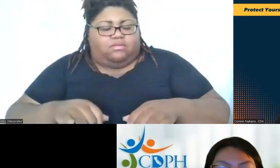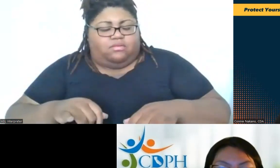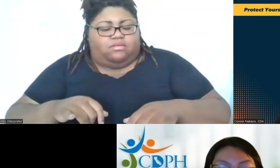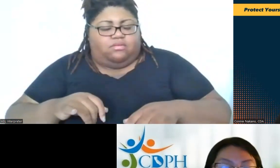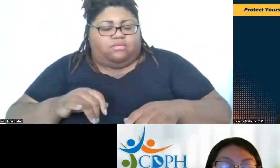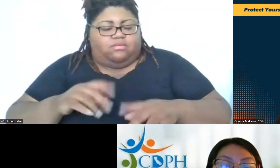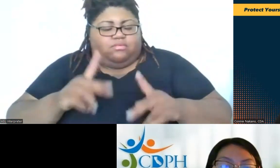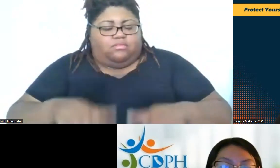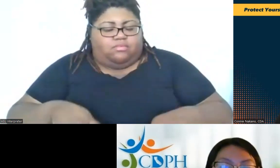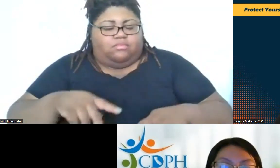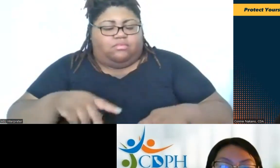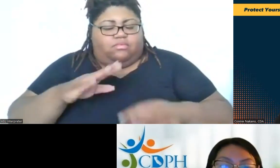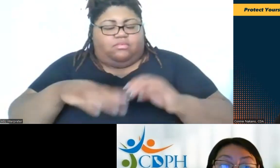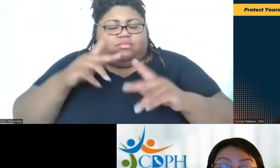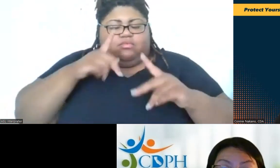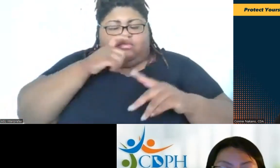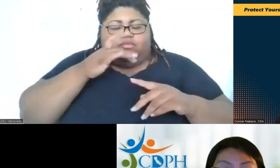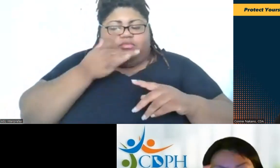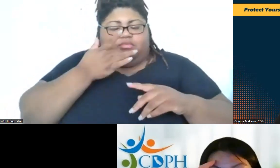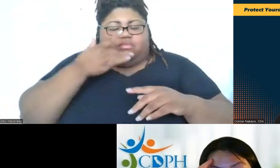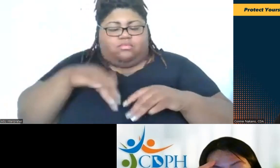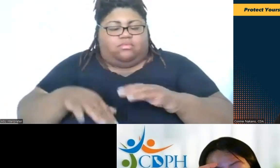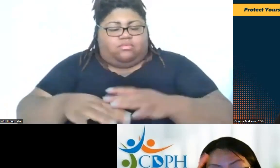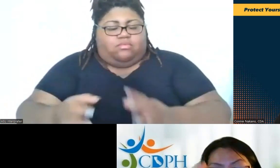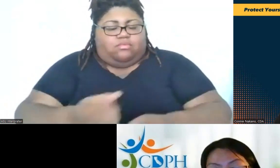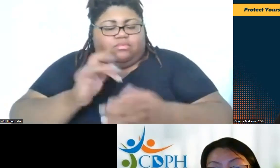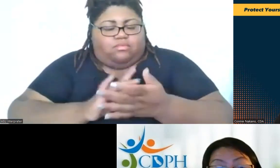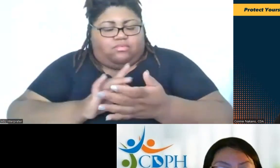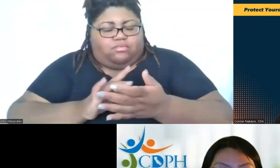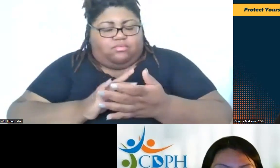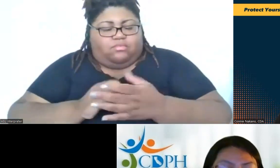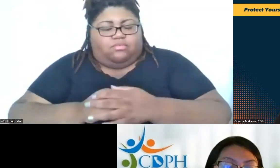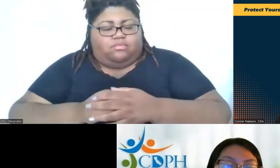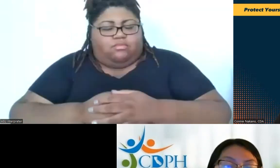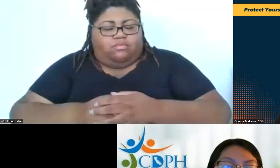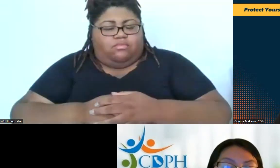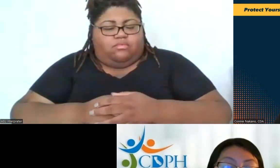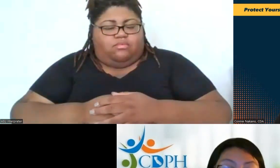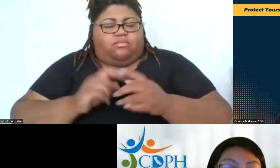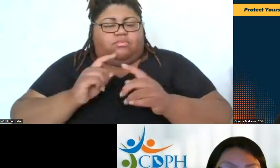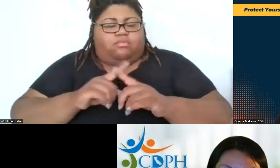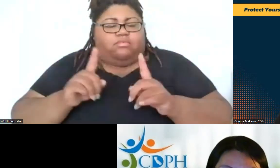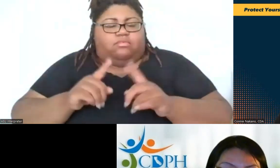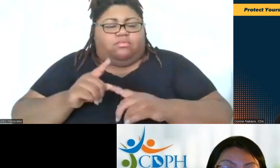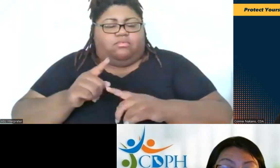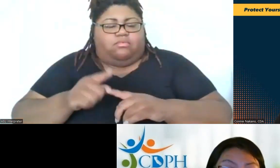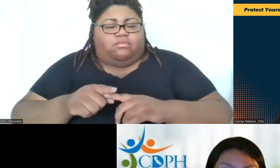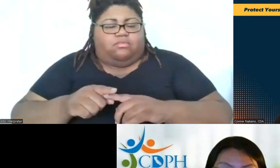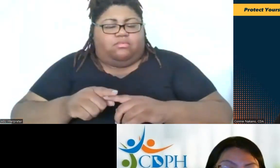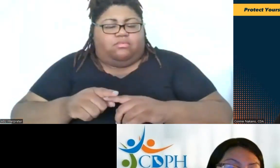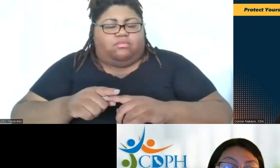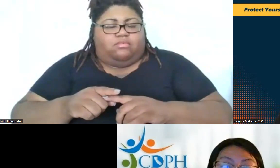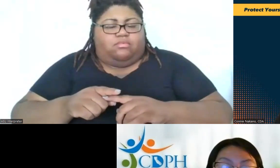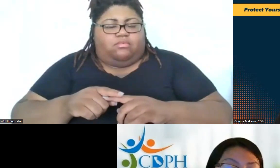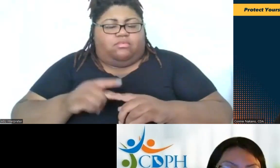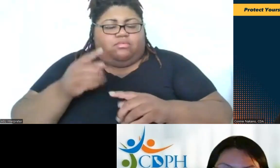treatment legitimately. So on our website, that main website, we even have a provider letter. This is to clinicians to encourage